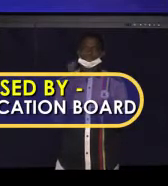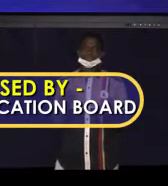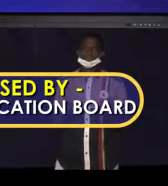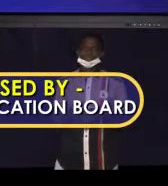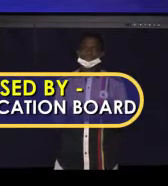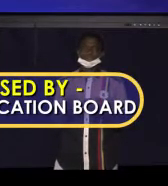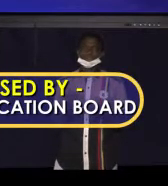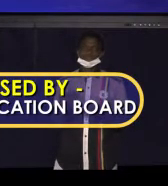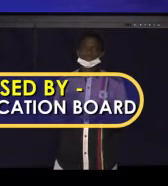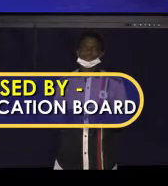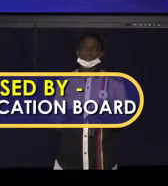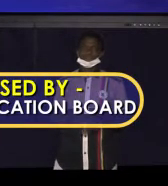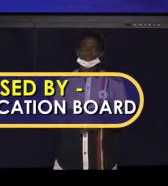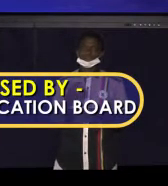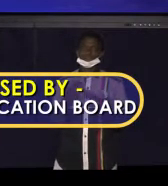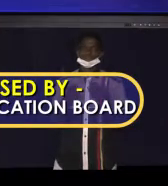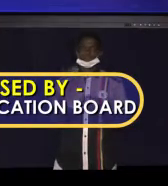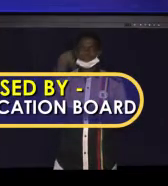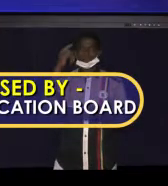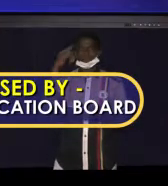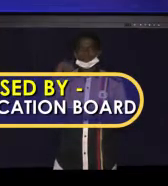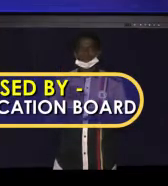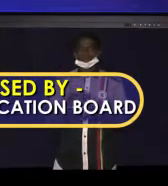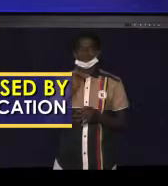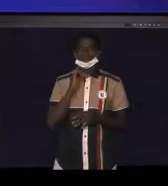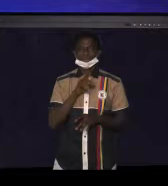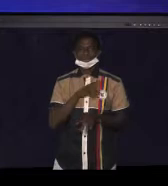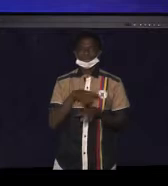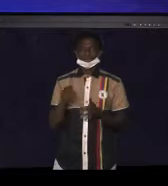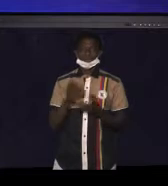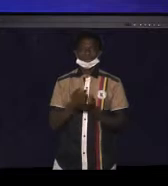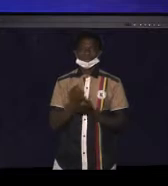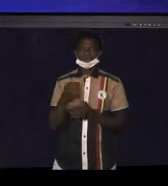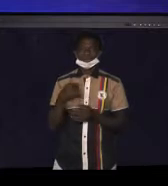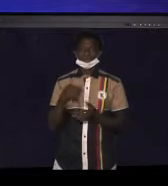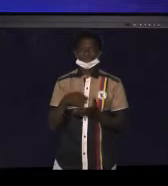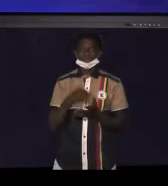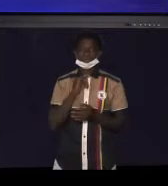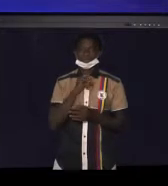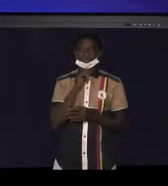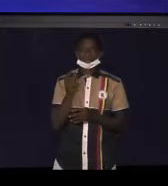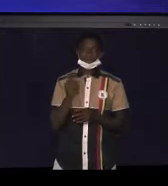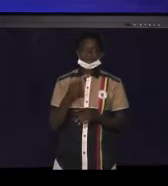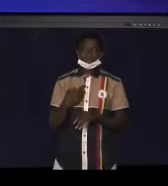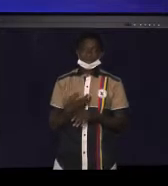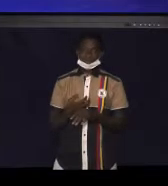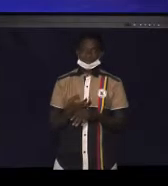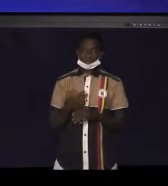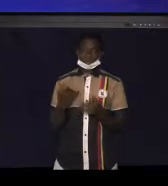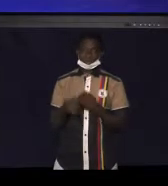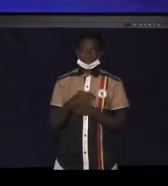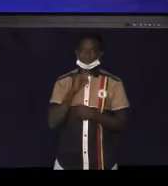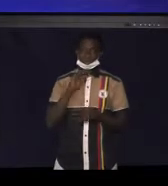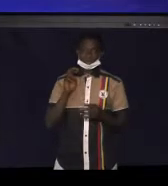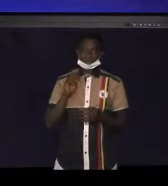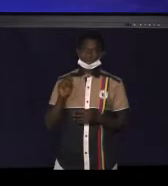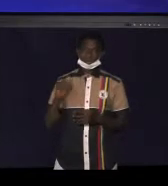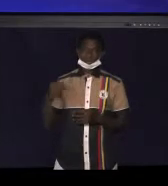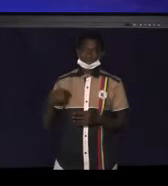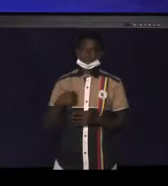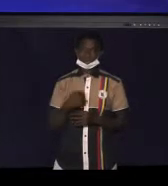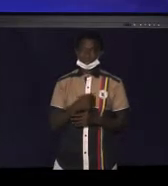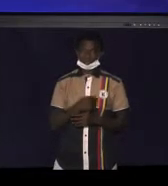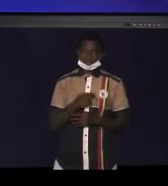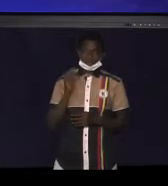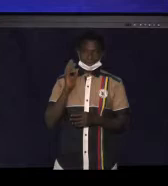as easy as you may think it is, but then, trust me, it is also not difficult. Today is Monday, and as is our